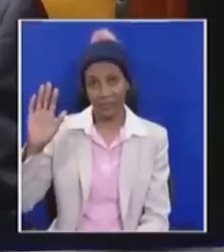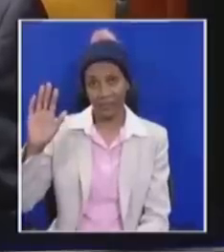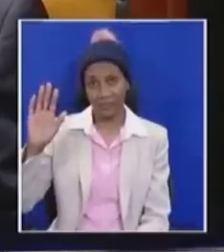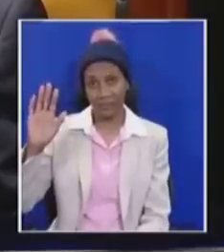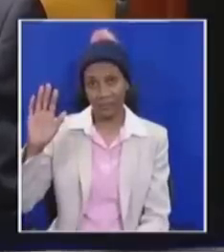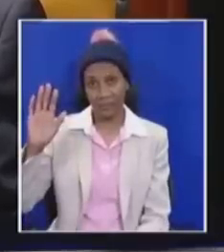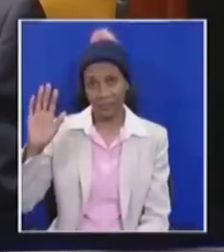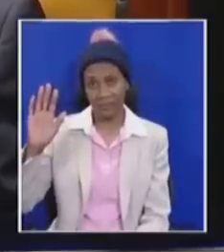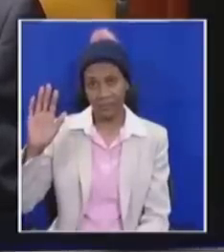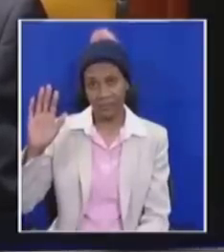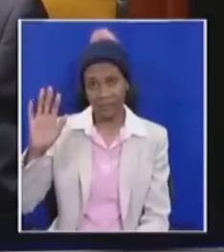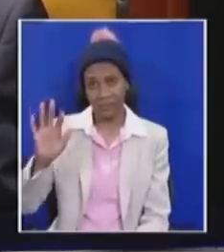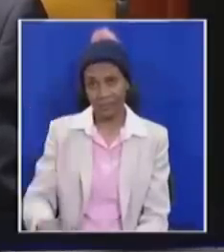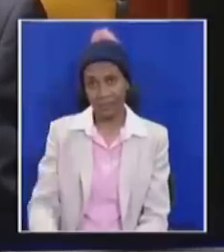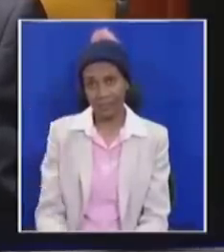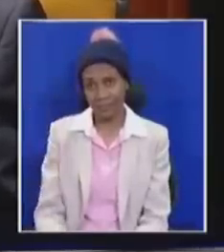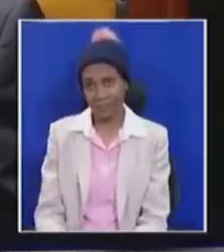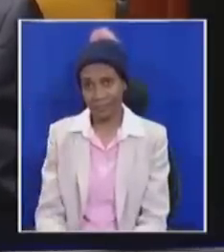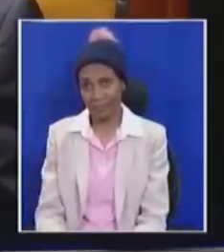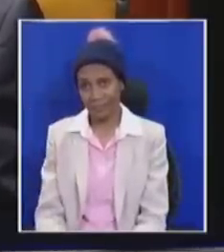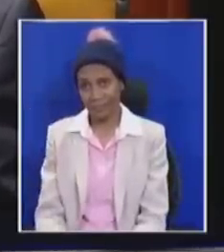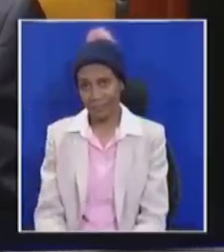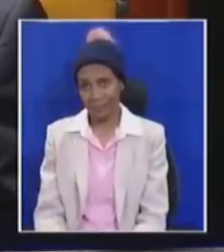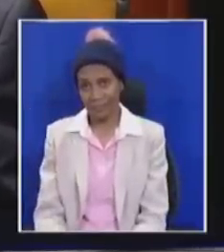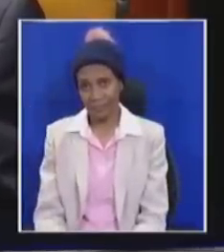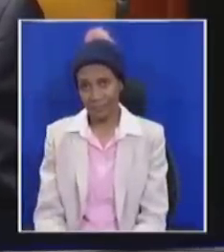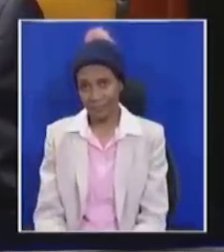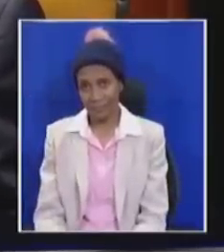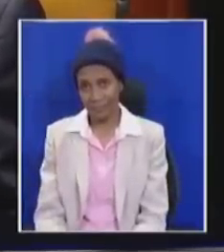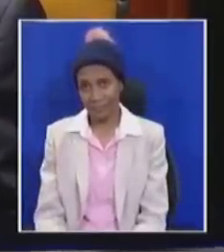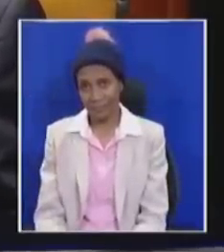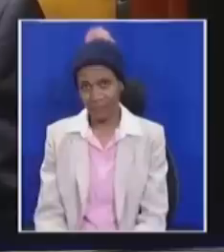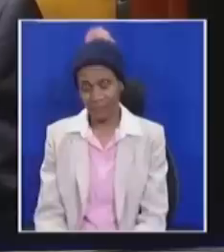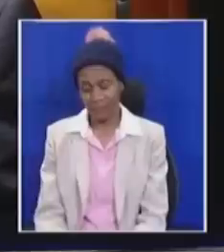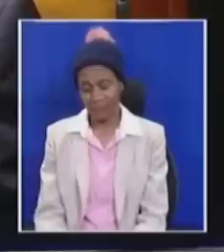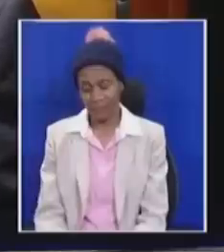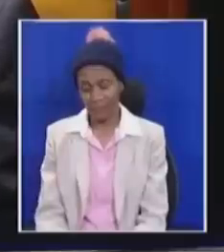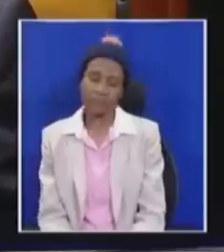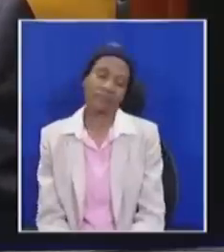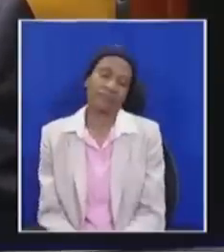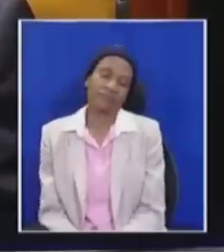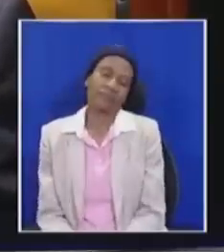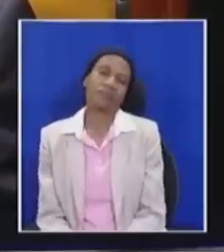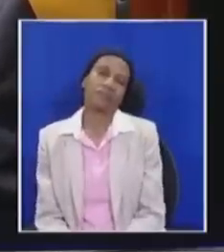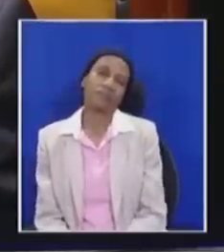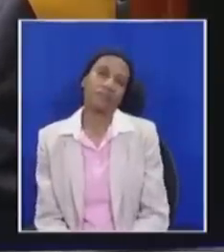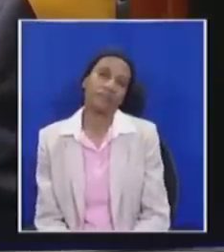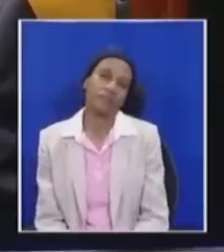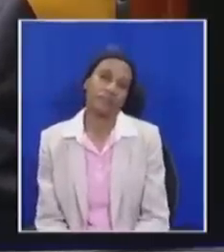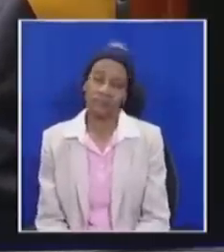problem. Honorable Minister, wait a minute. Yeah, udakwa umbuso. Honorable Minister, did you say what he said?